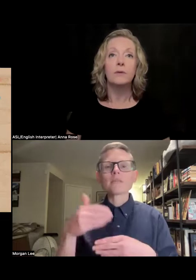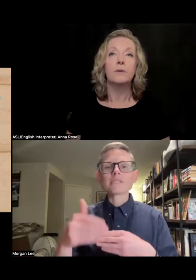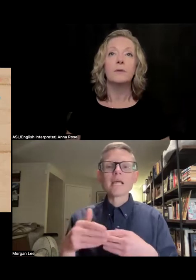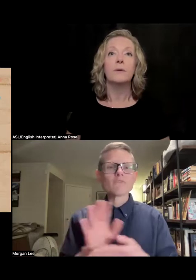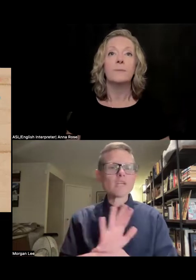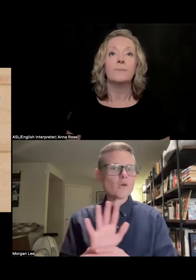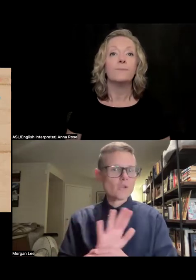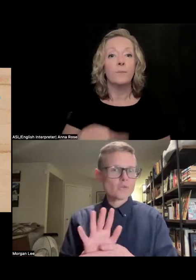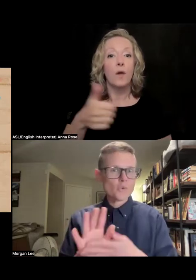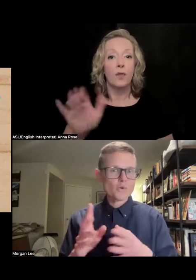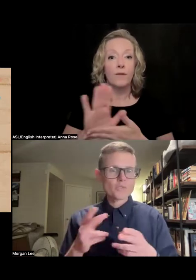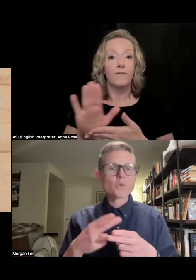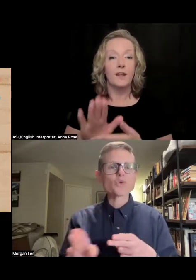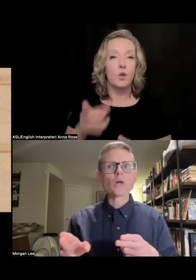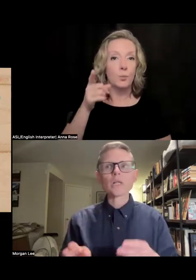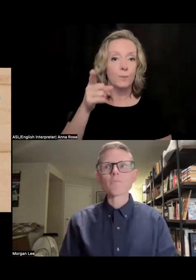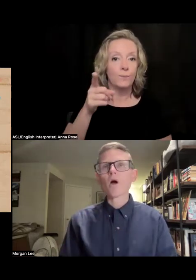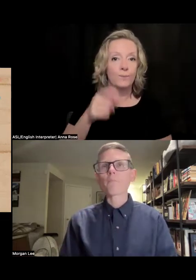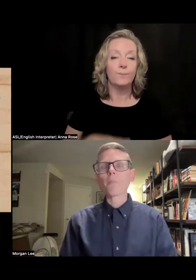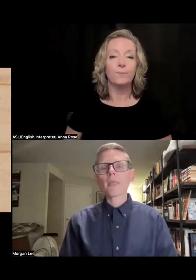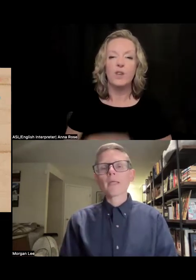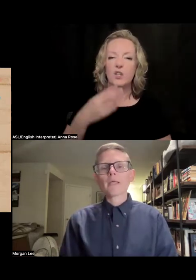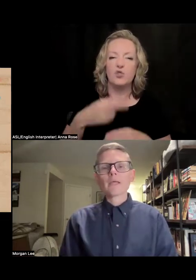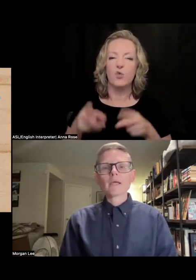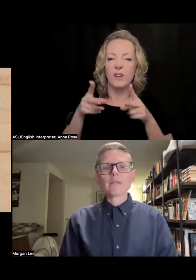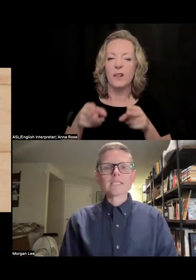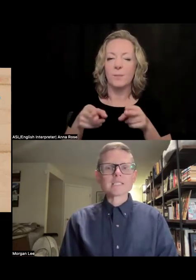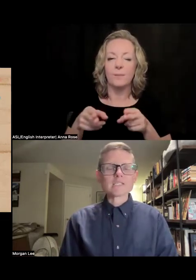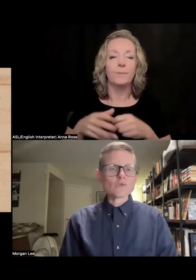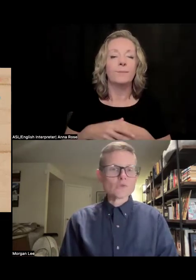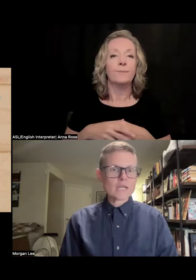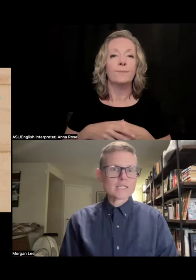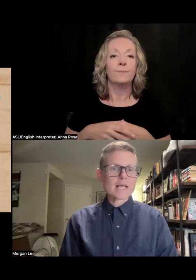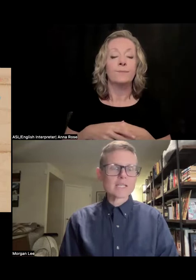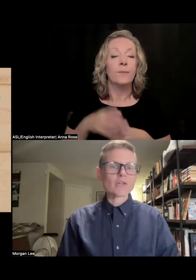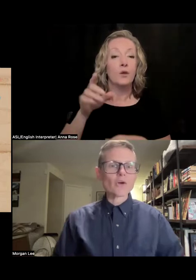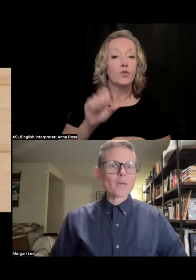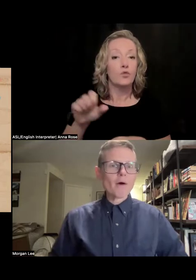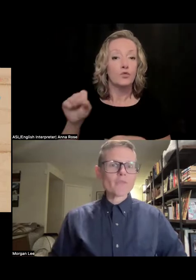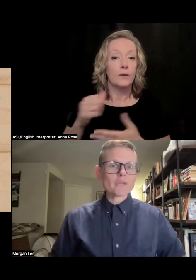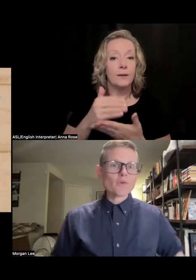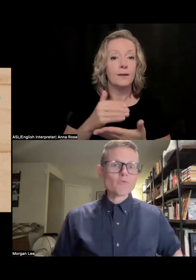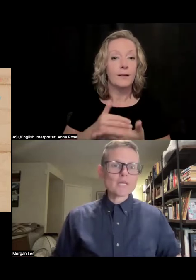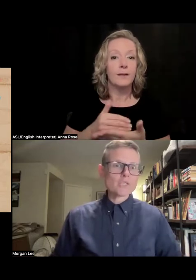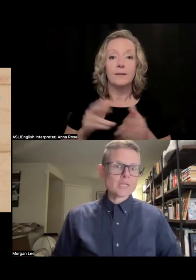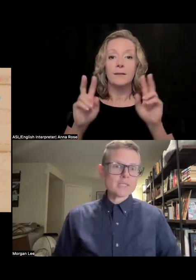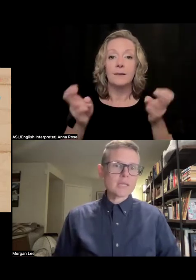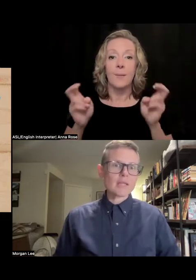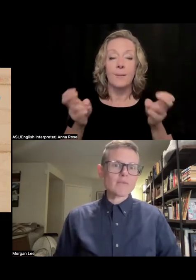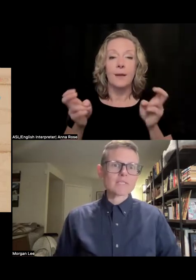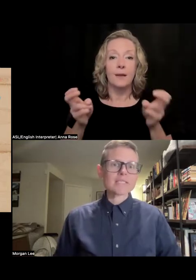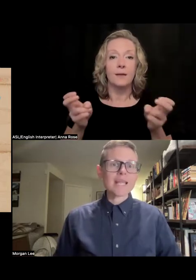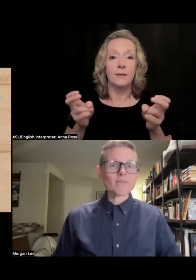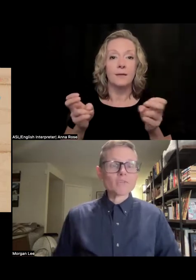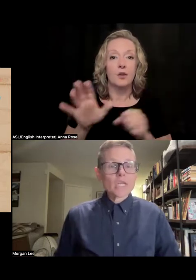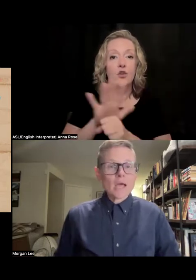Or in this next video that I'll show a short clip from, this is a social studies lesson learning about the different regions